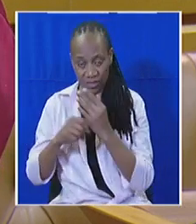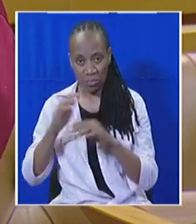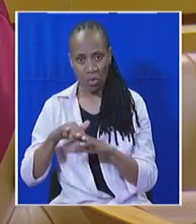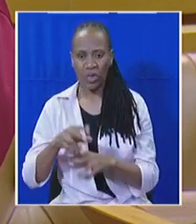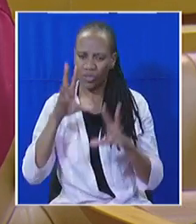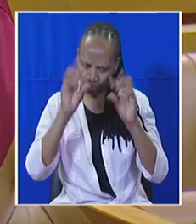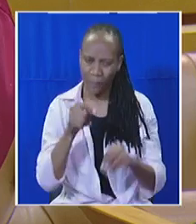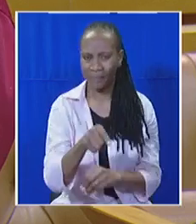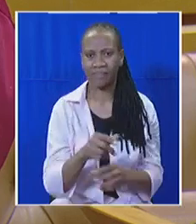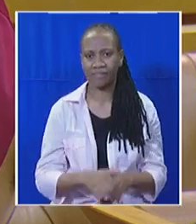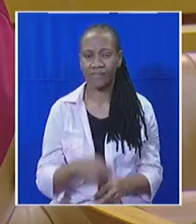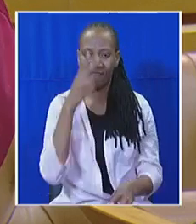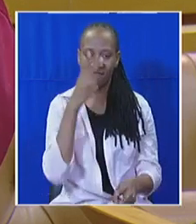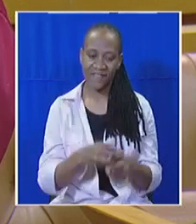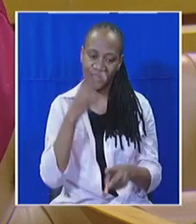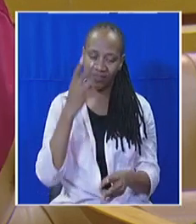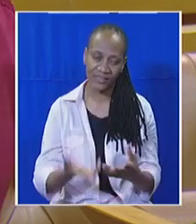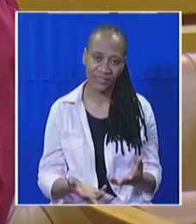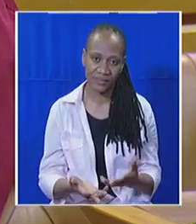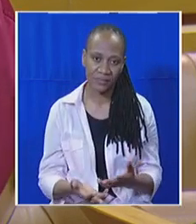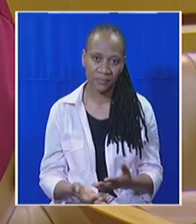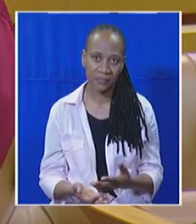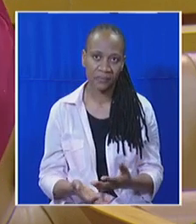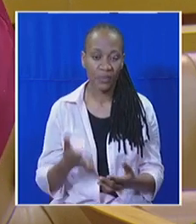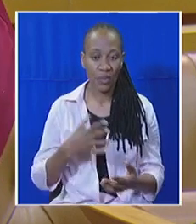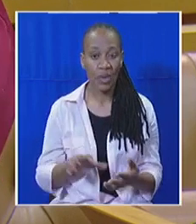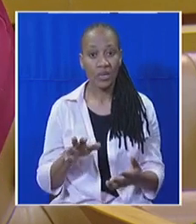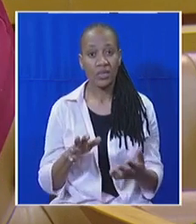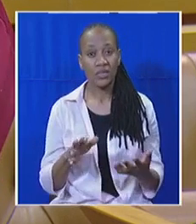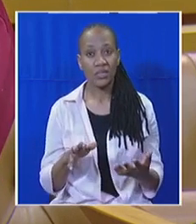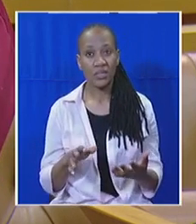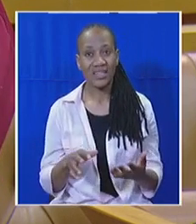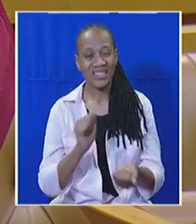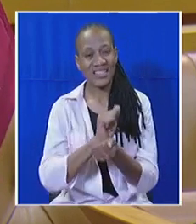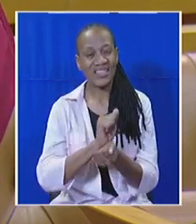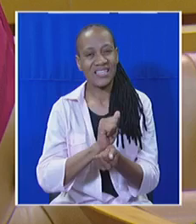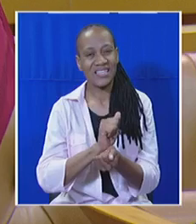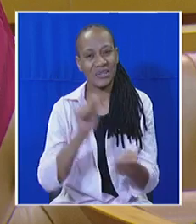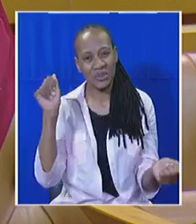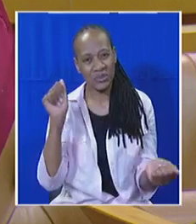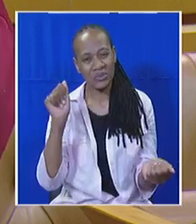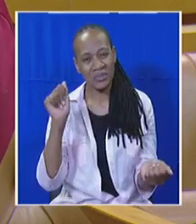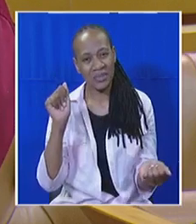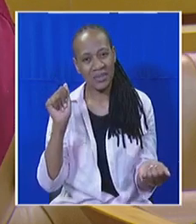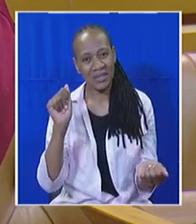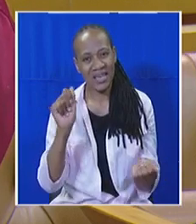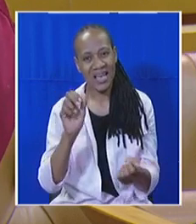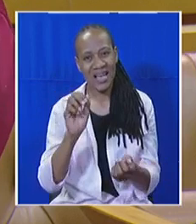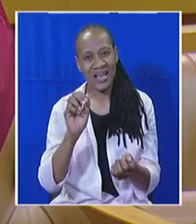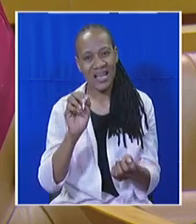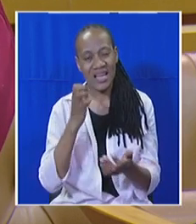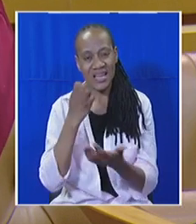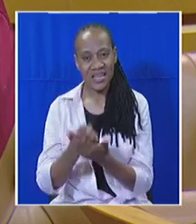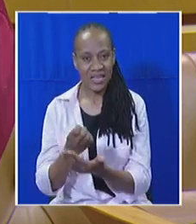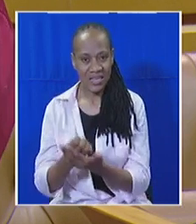call for an accession to the Economic Freedom March demands that instead of narrow BEE,